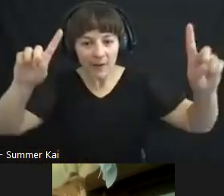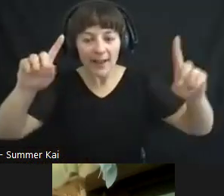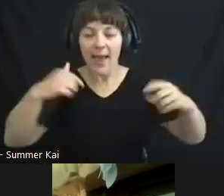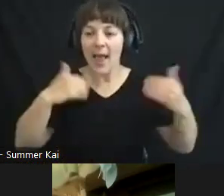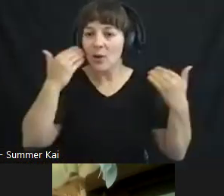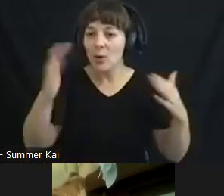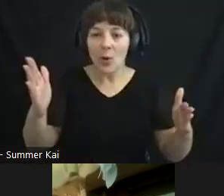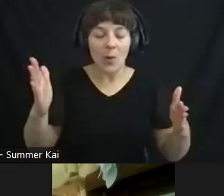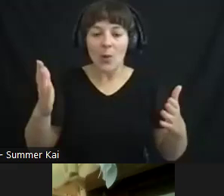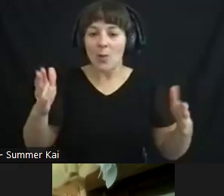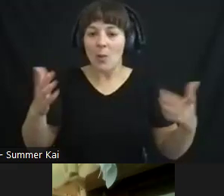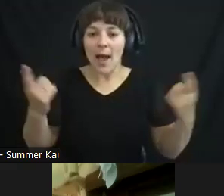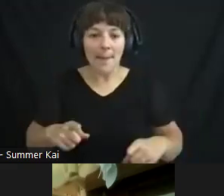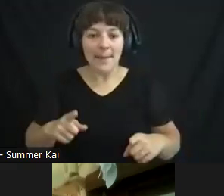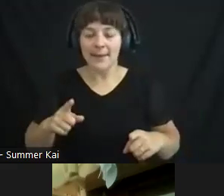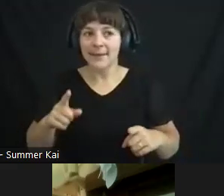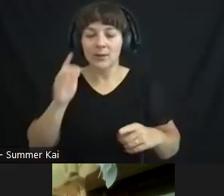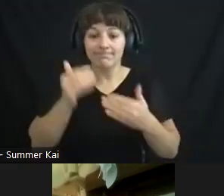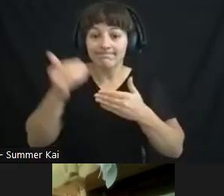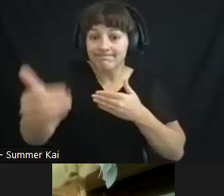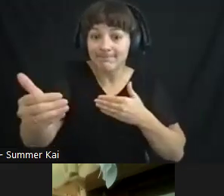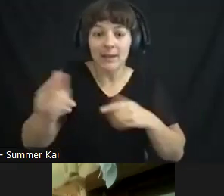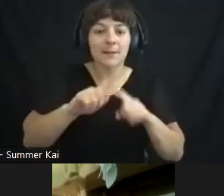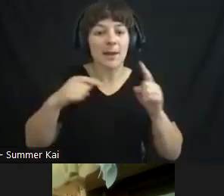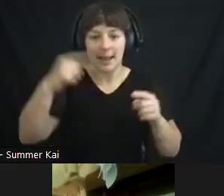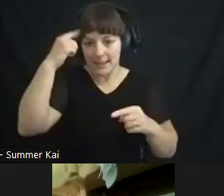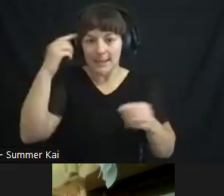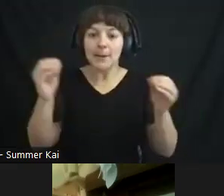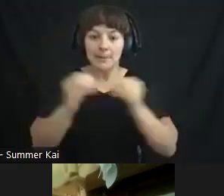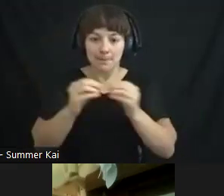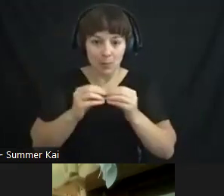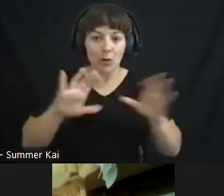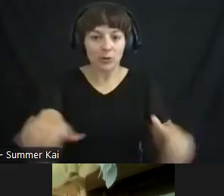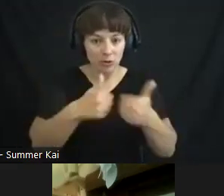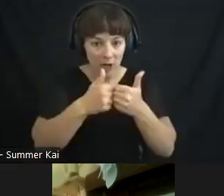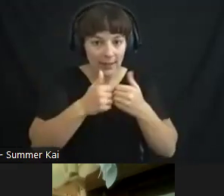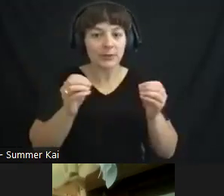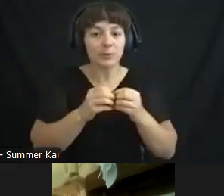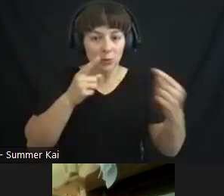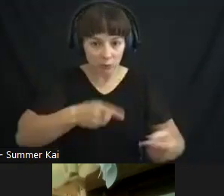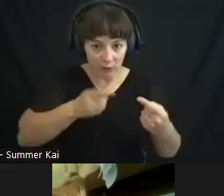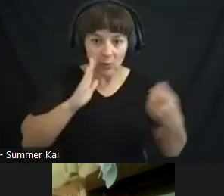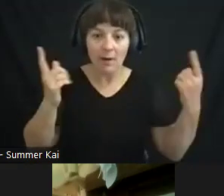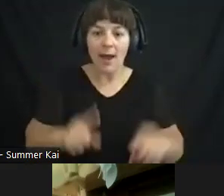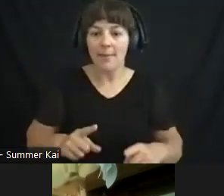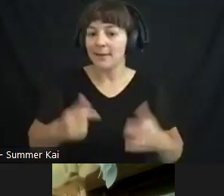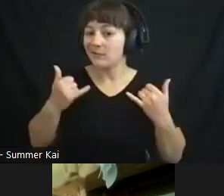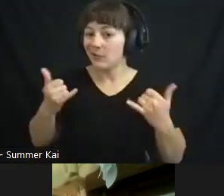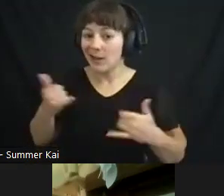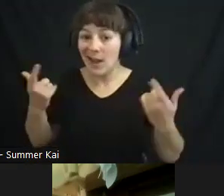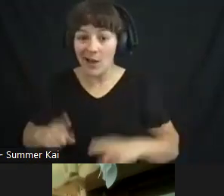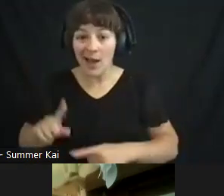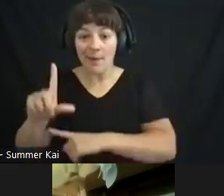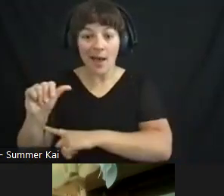to us. I think it's more and more coming on that. And we are worried. I mean, we are in Bay Area. What's happening in LA will be coming to the